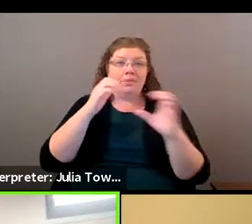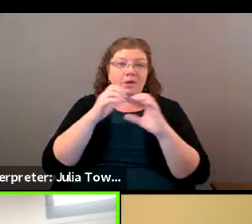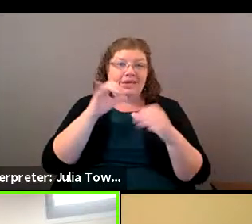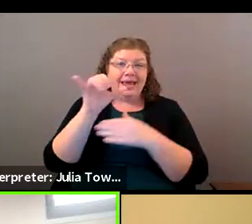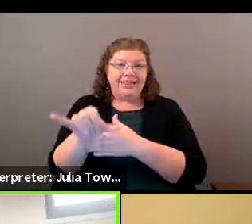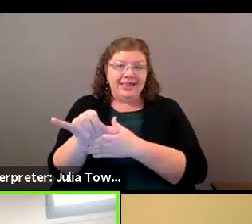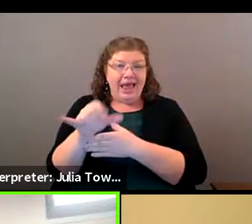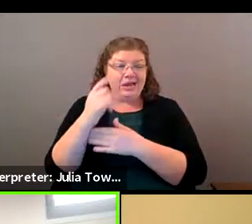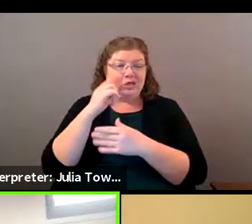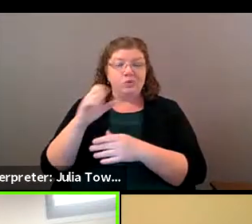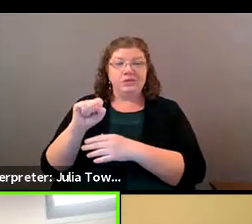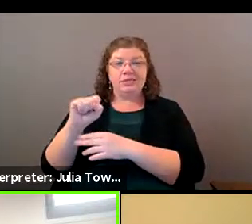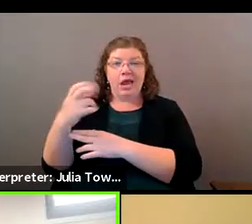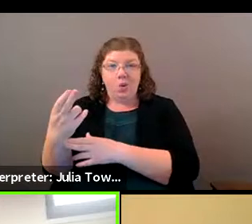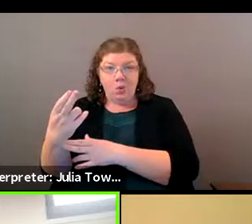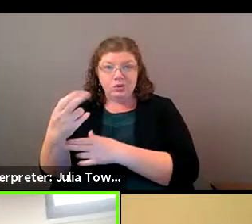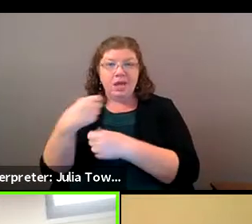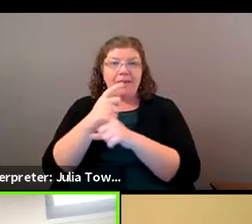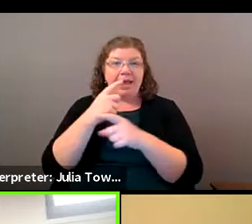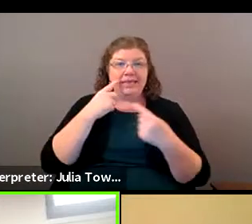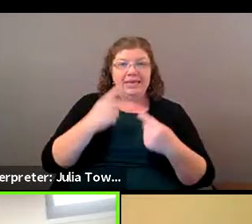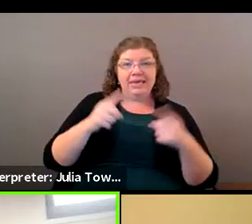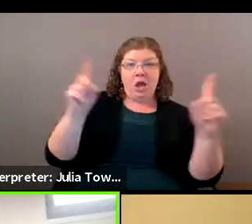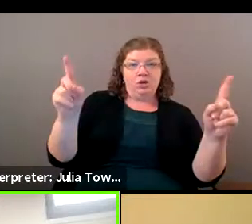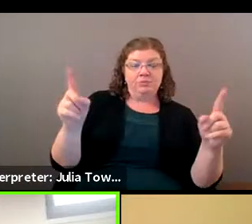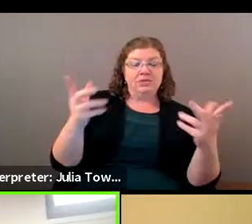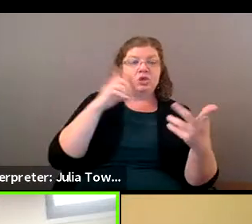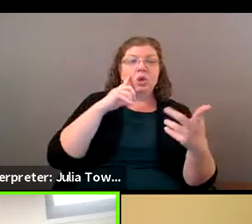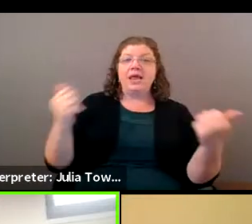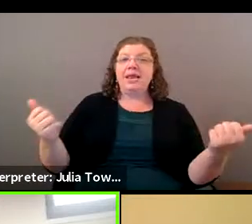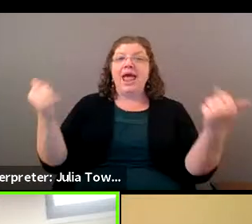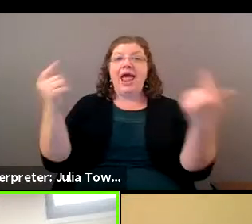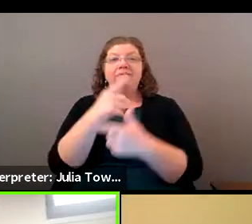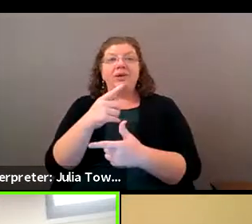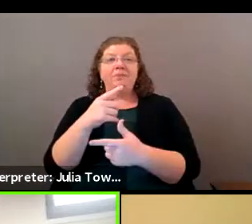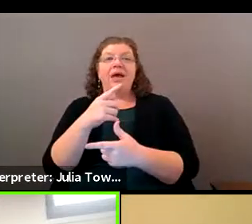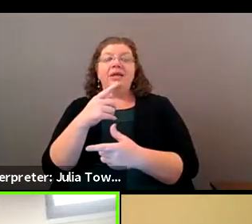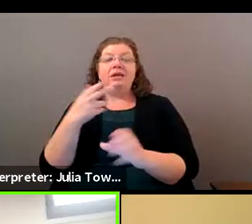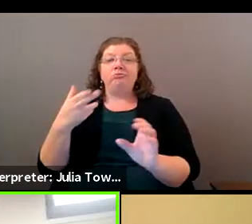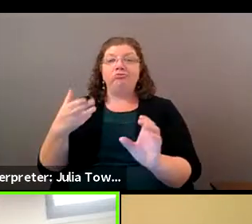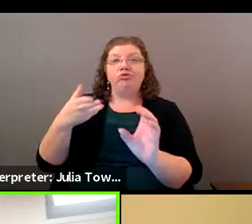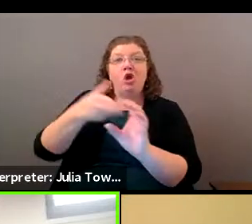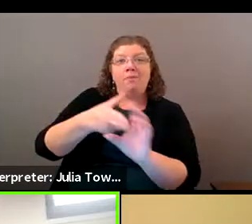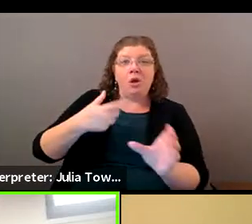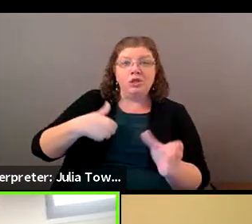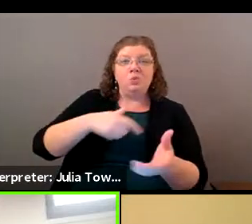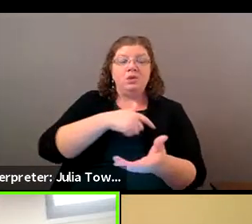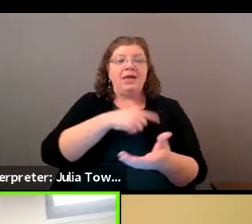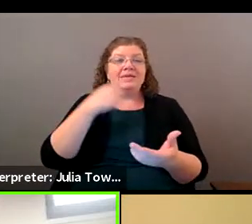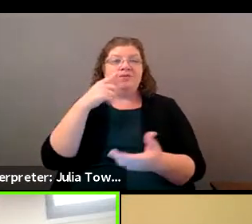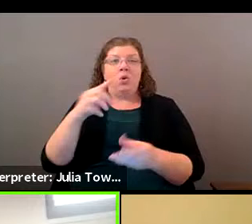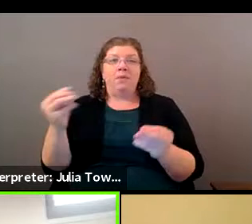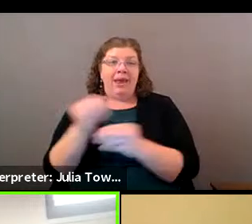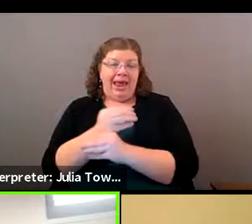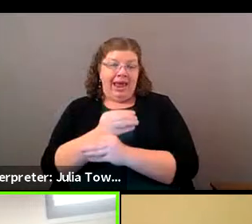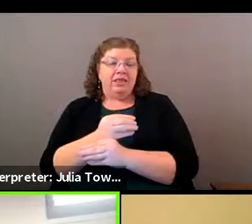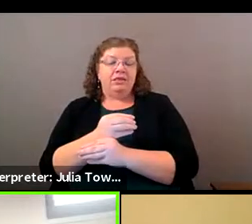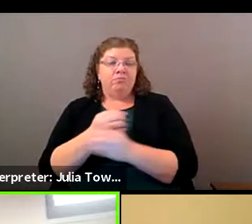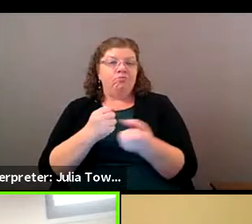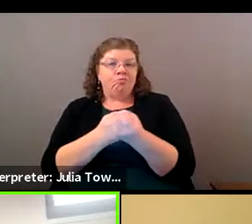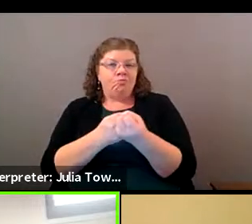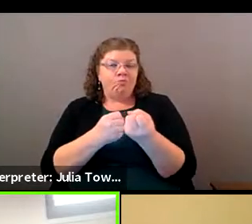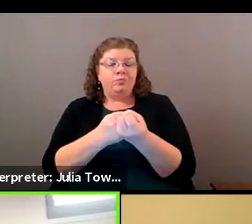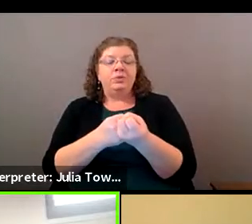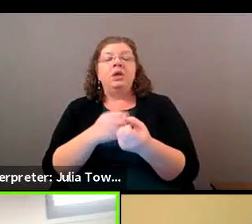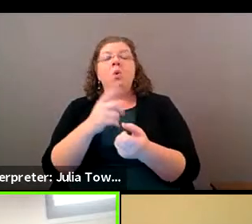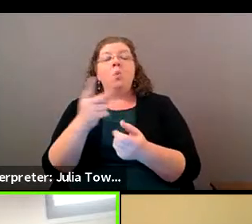to stakeholders and make the announcement so that everyone comes on aboard with us in terms of math. And one of the highlights